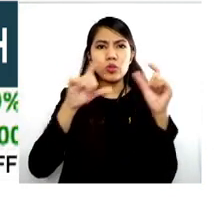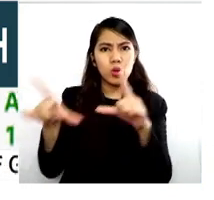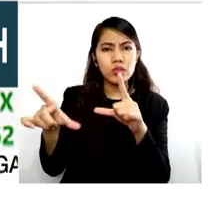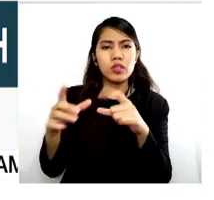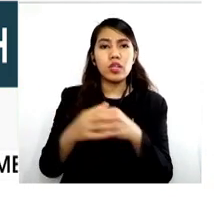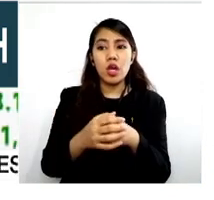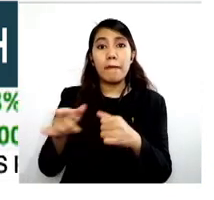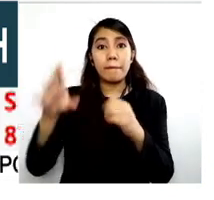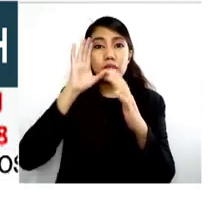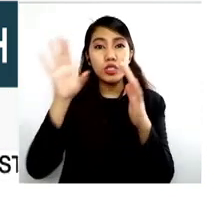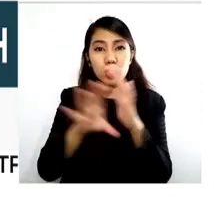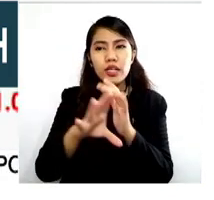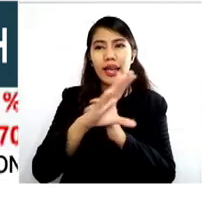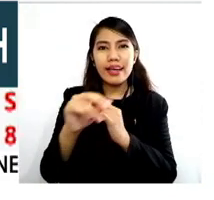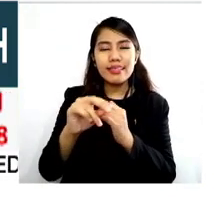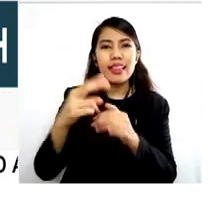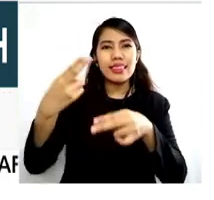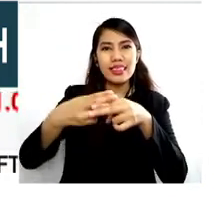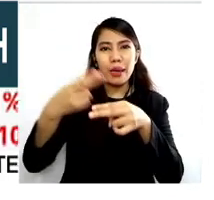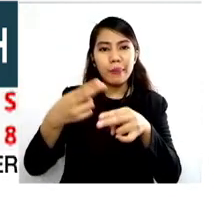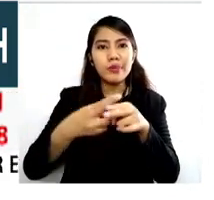fact included in several